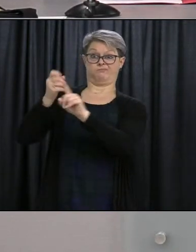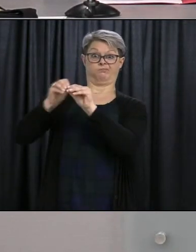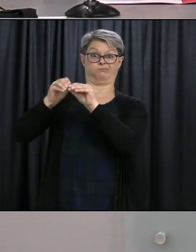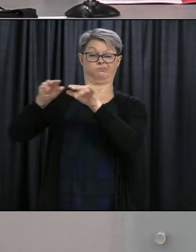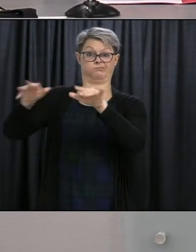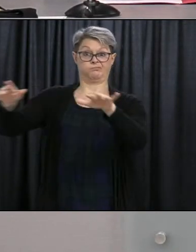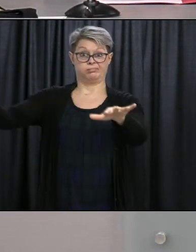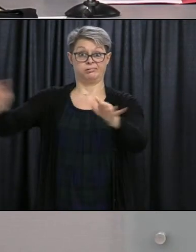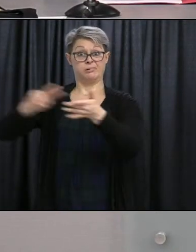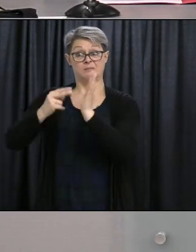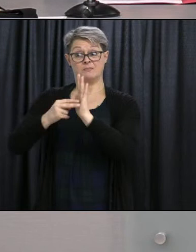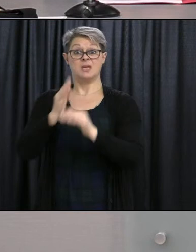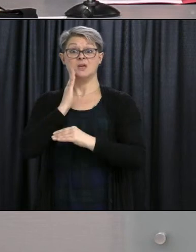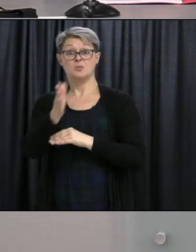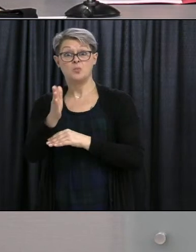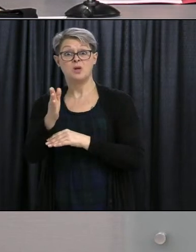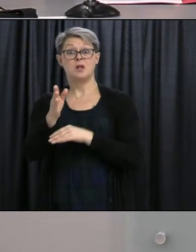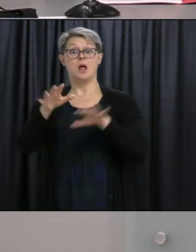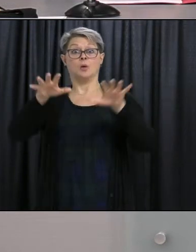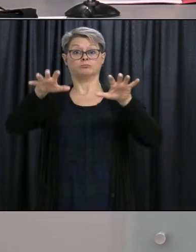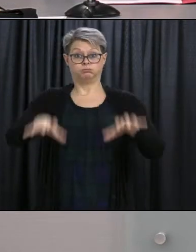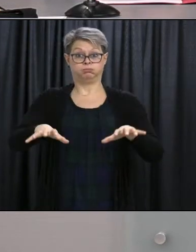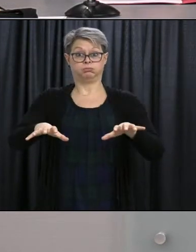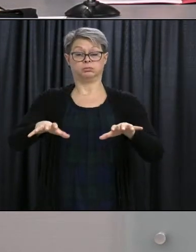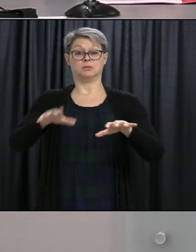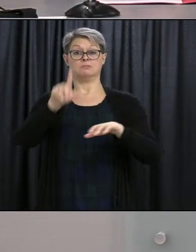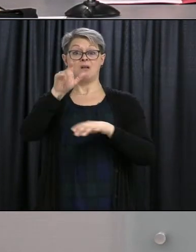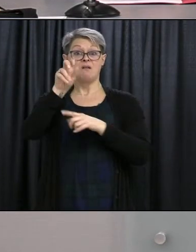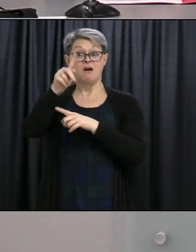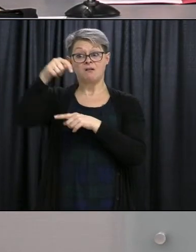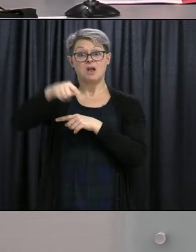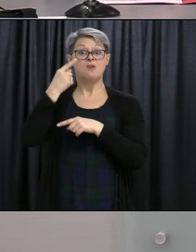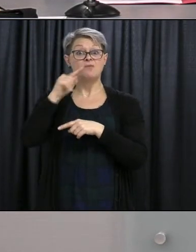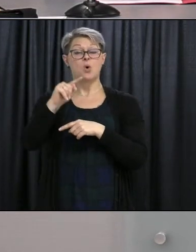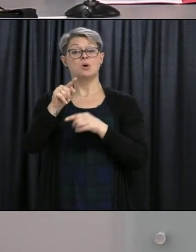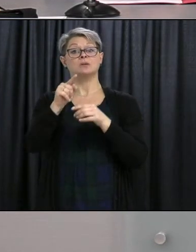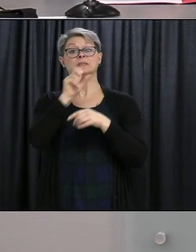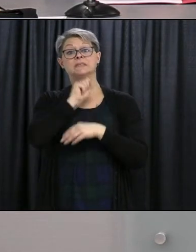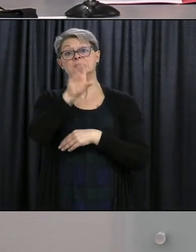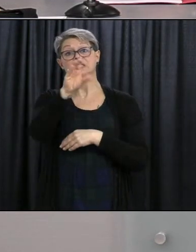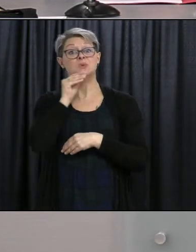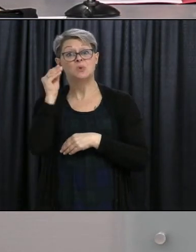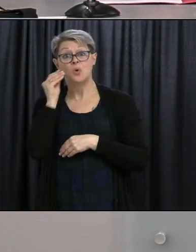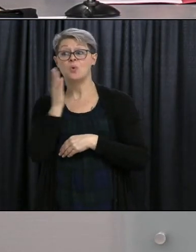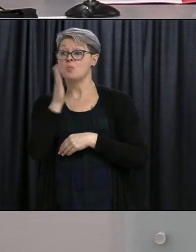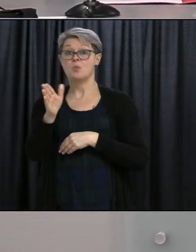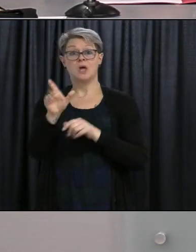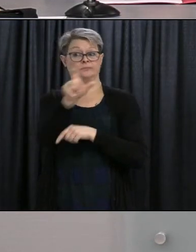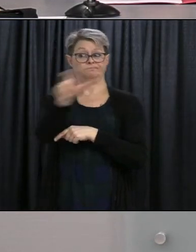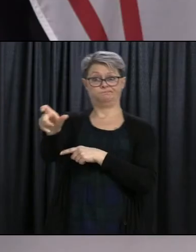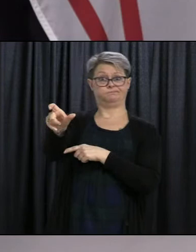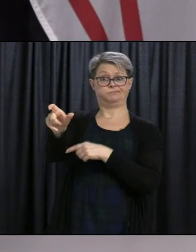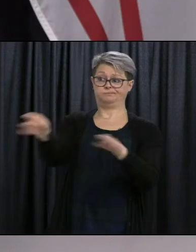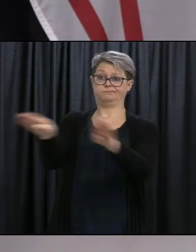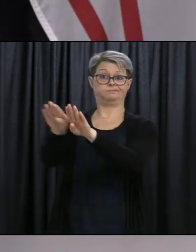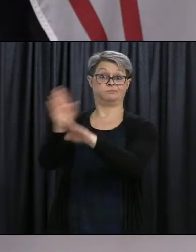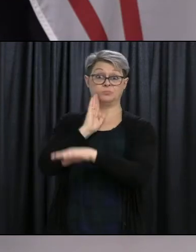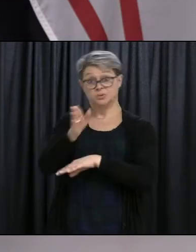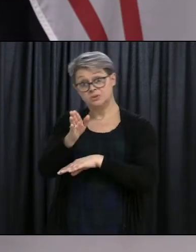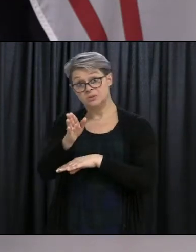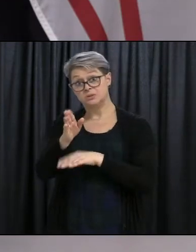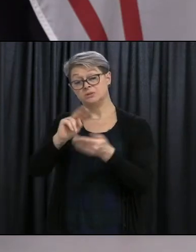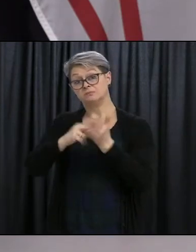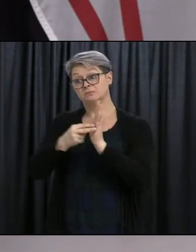going into a sort of a lockdown situation for seniors living? So we certainly, after